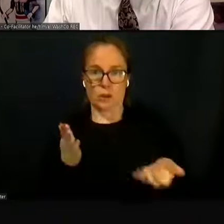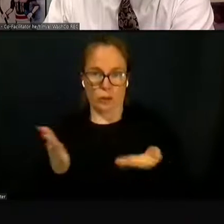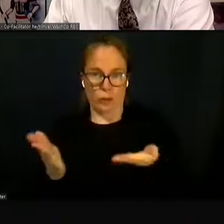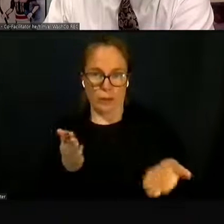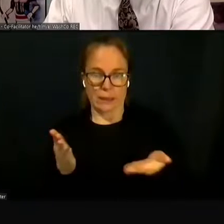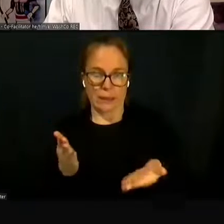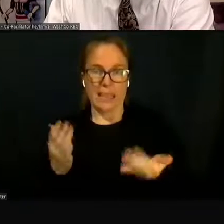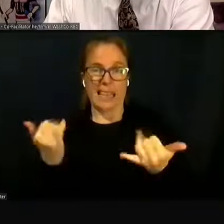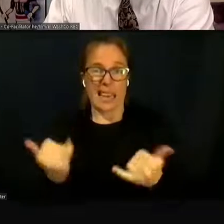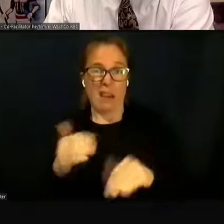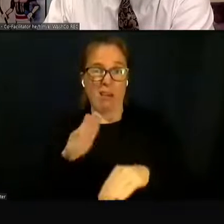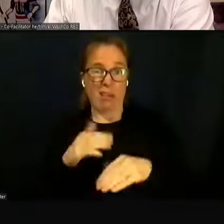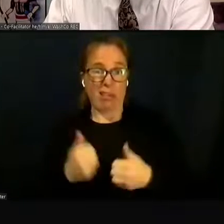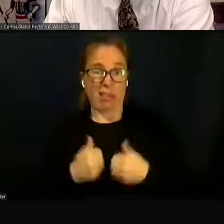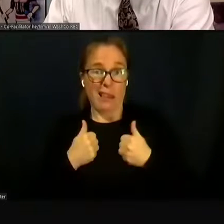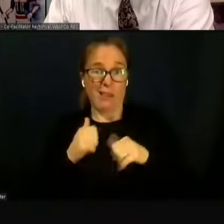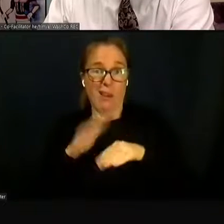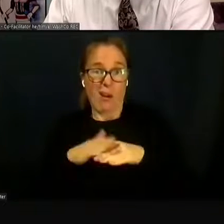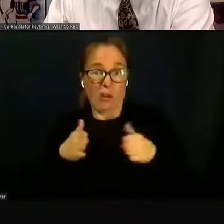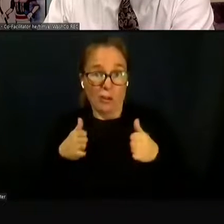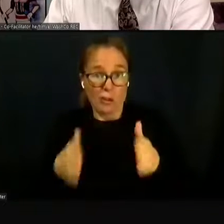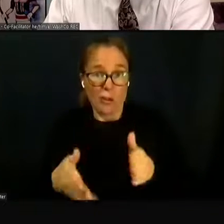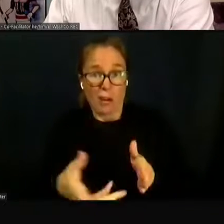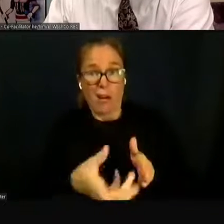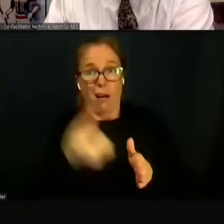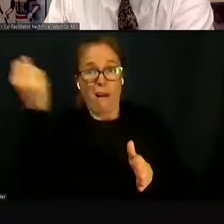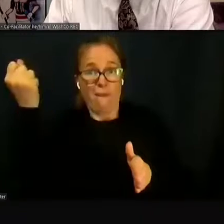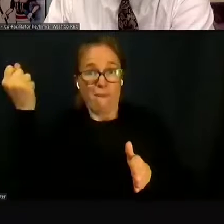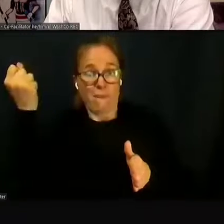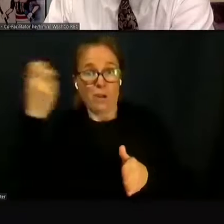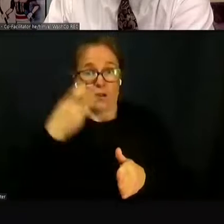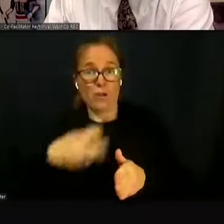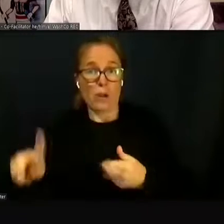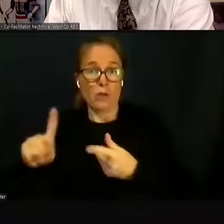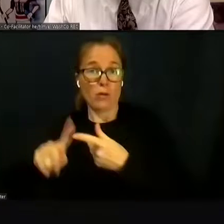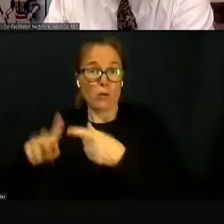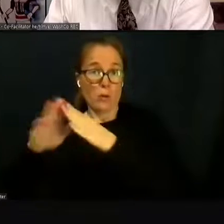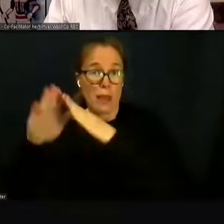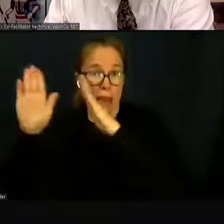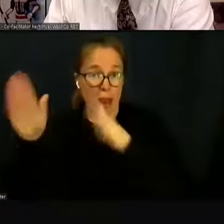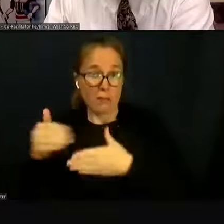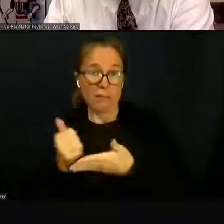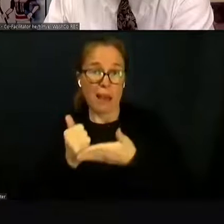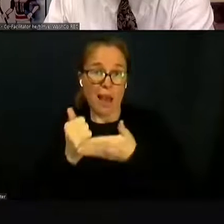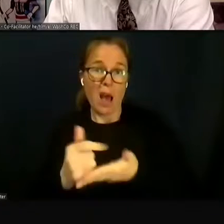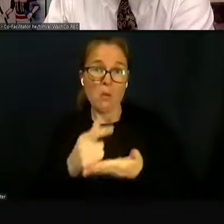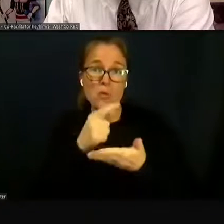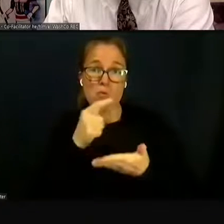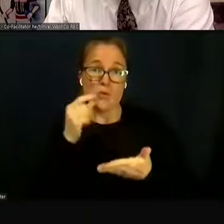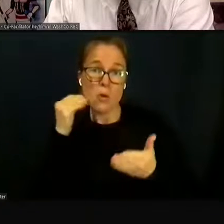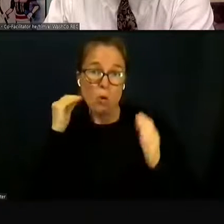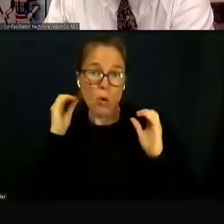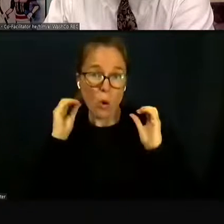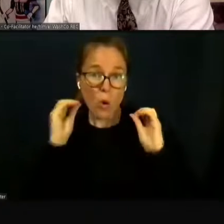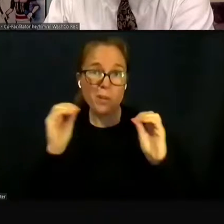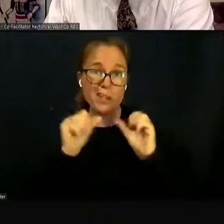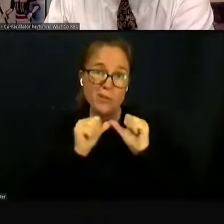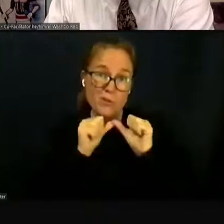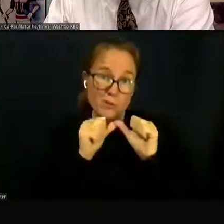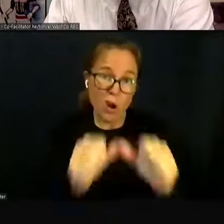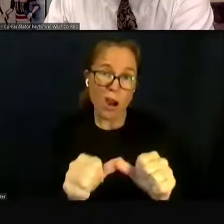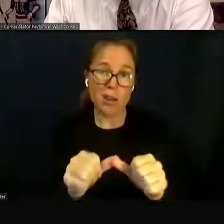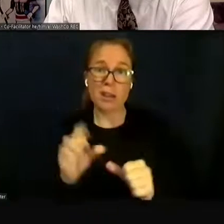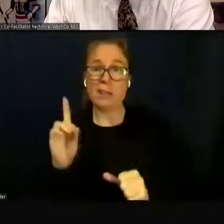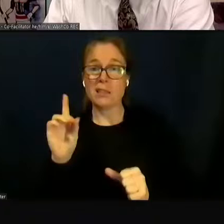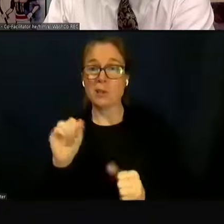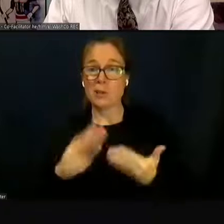the streets, to help our chronically homeless and disabled community members, and to